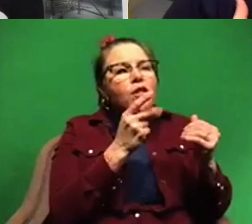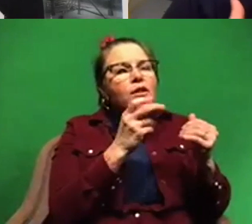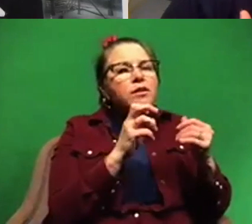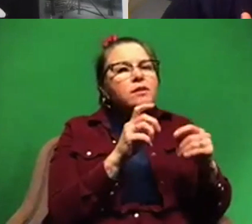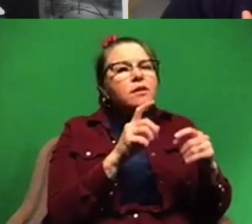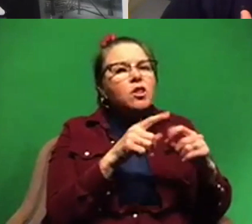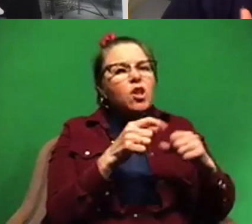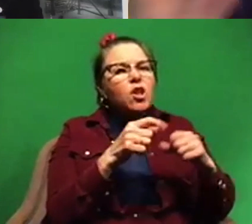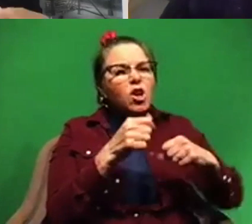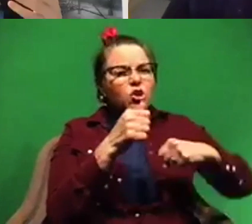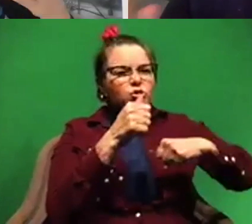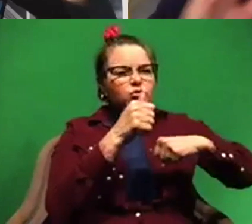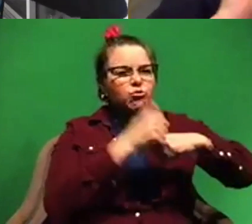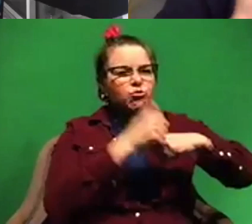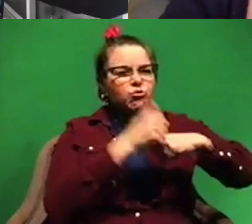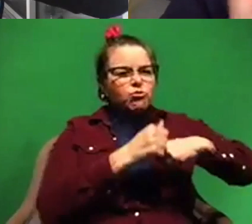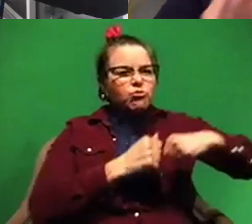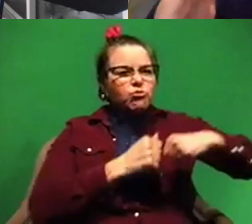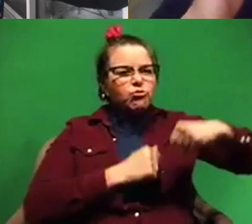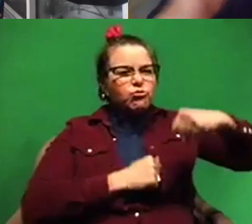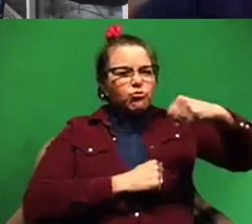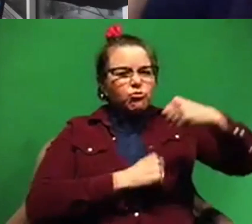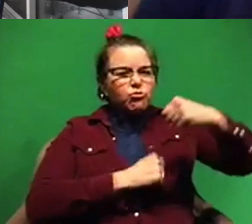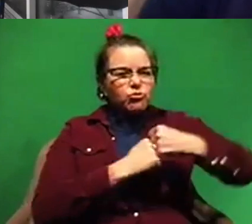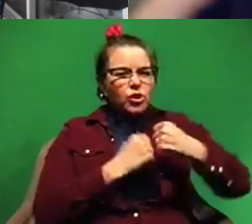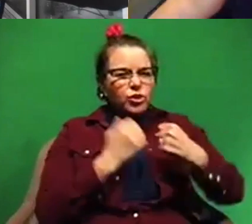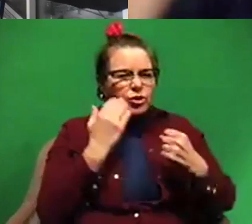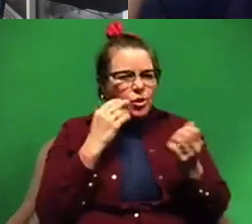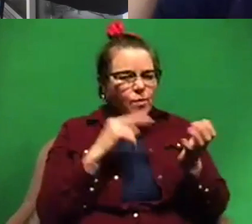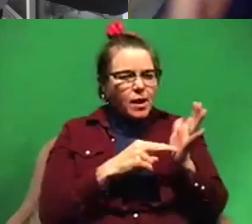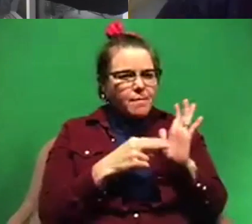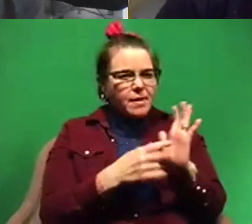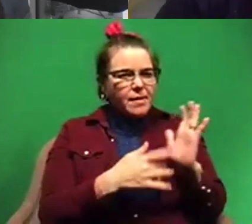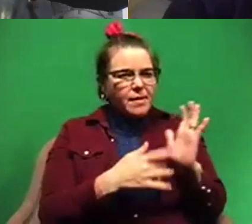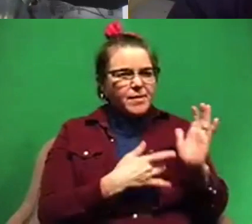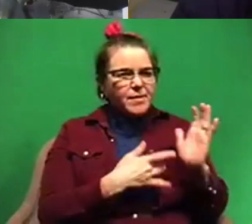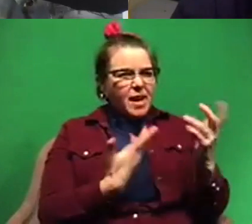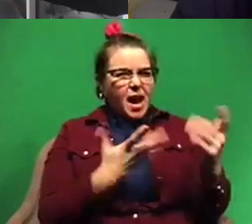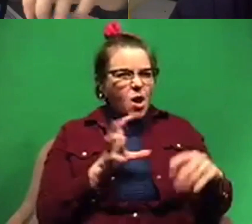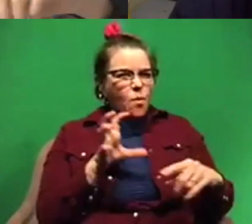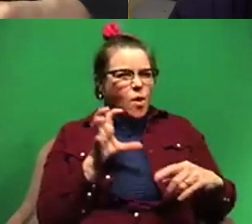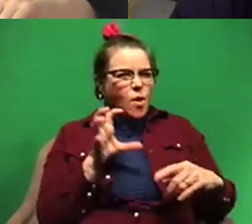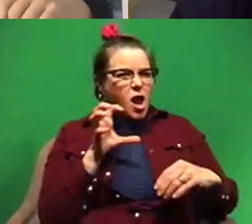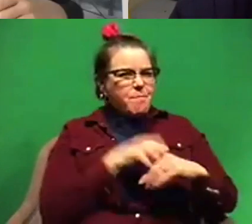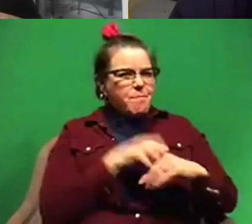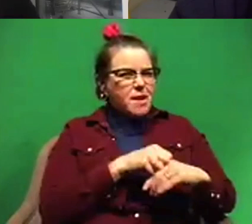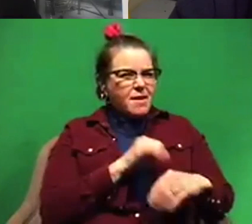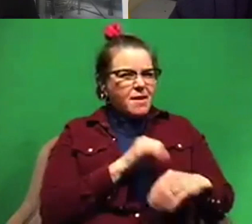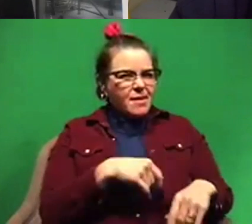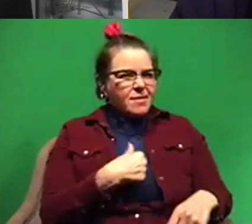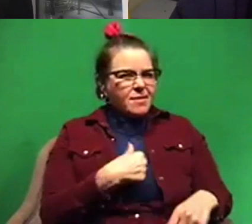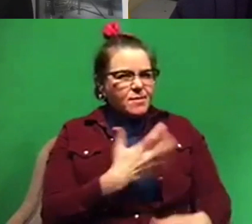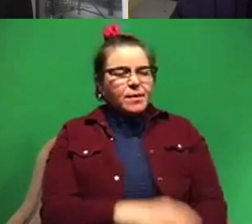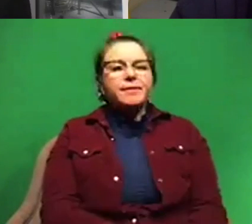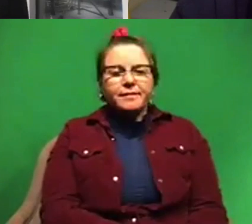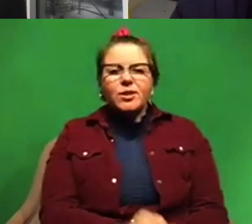bite into that. Yeah, like you can see the eyebrow type ridges and like other ridges. Like it's the opposite of